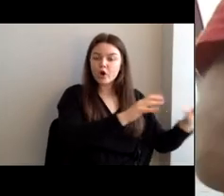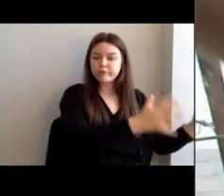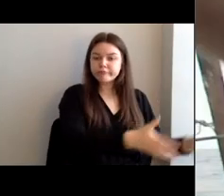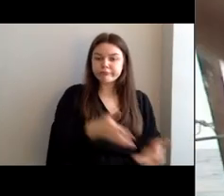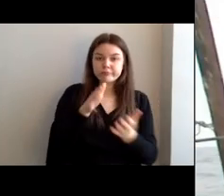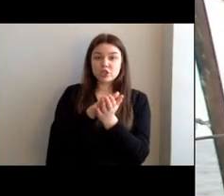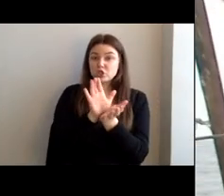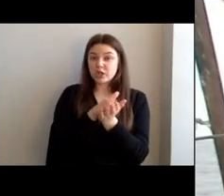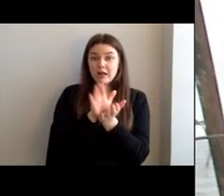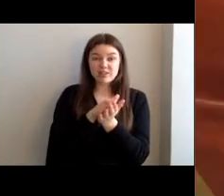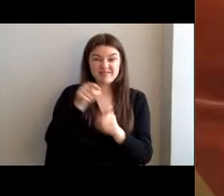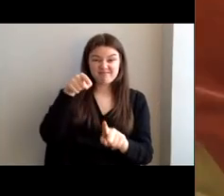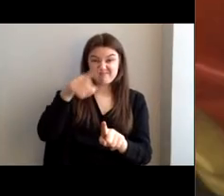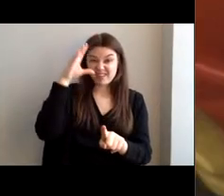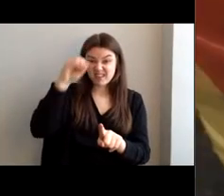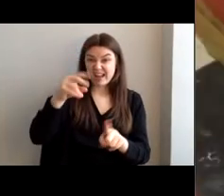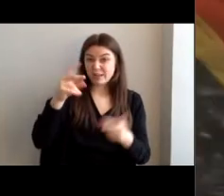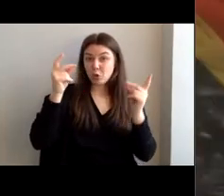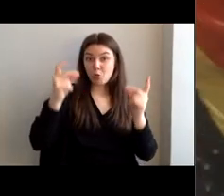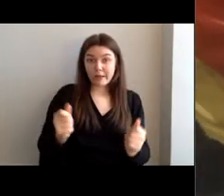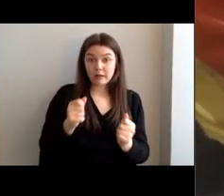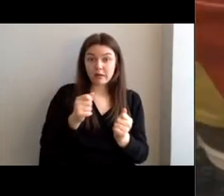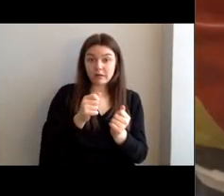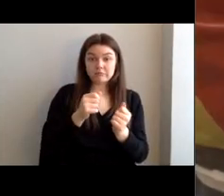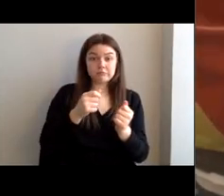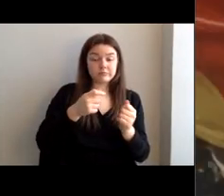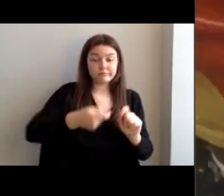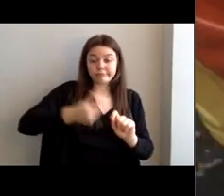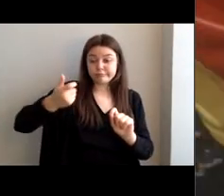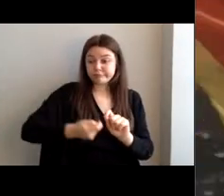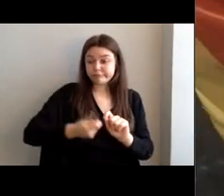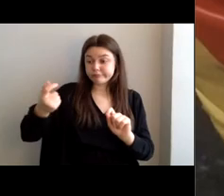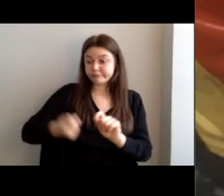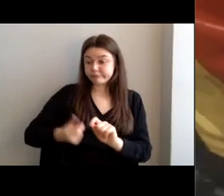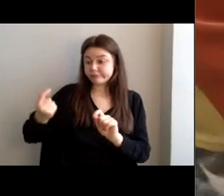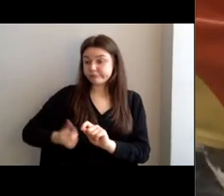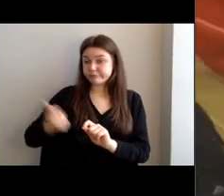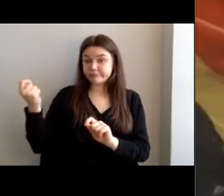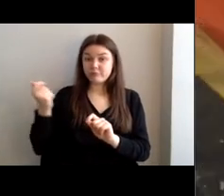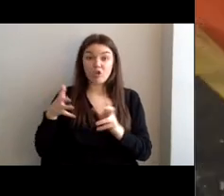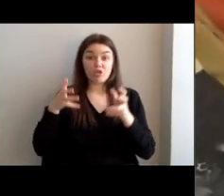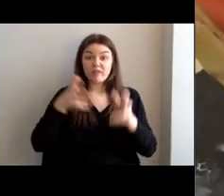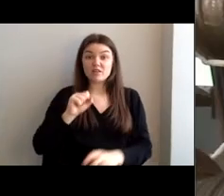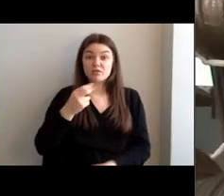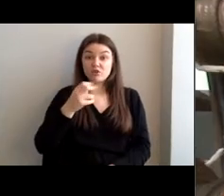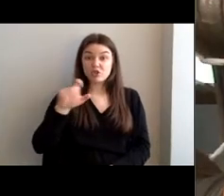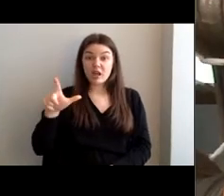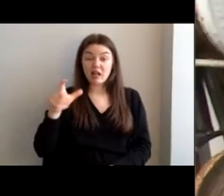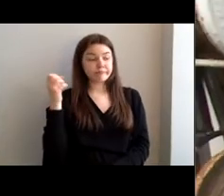this guy's real quick, and he's just flipping that adductor muscle right out of there into a bin, and the rest of it goes back into the water.